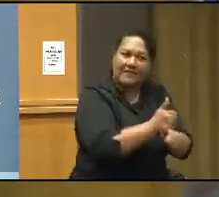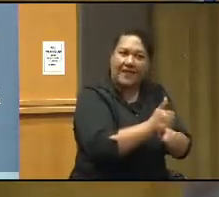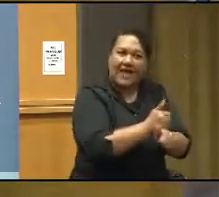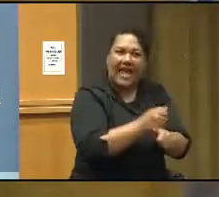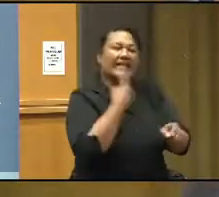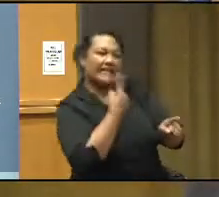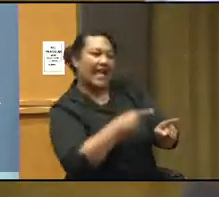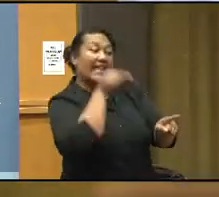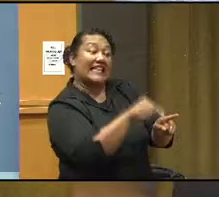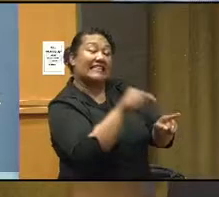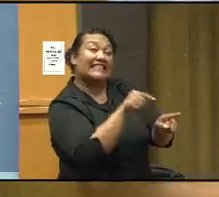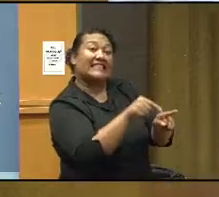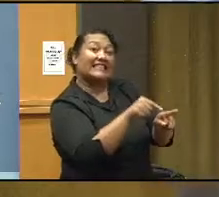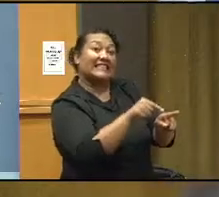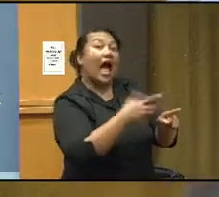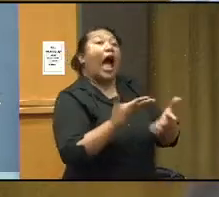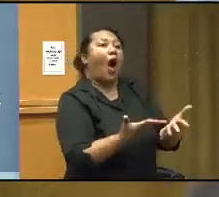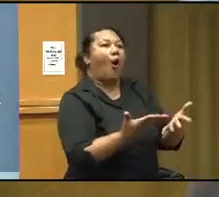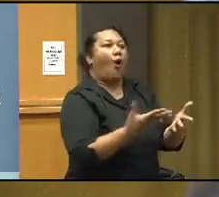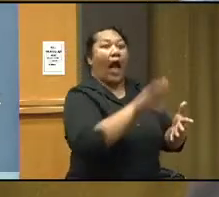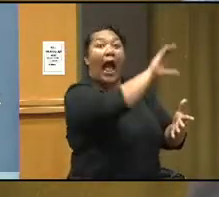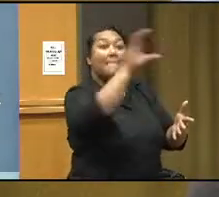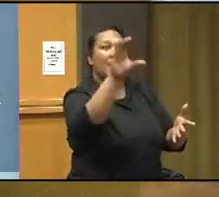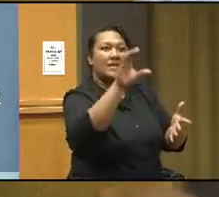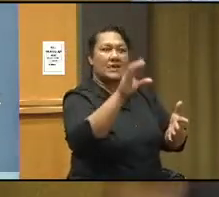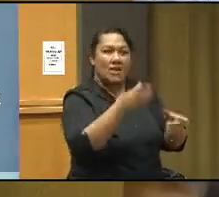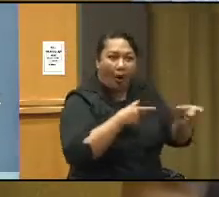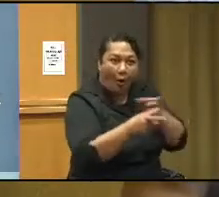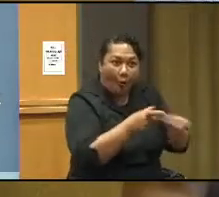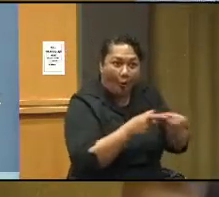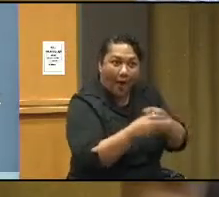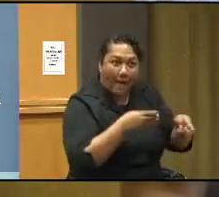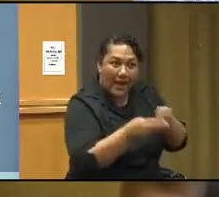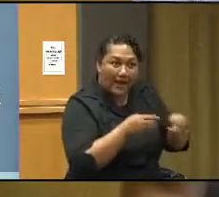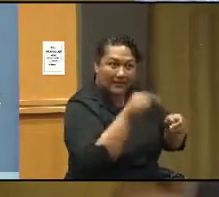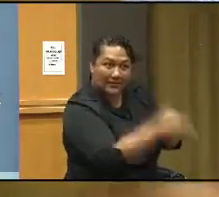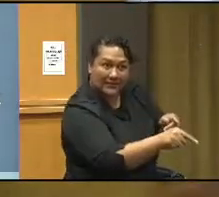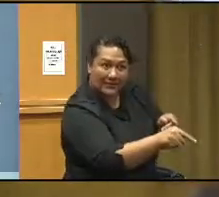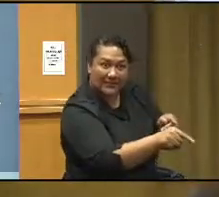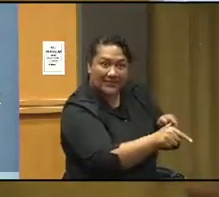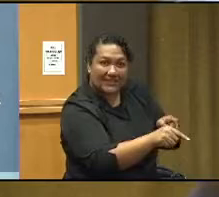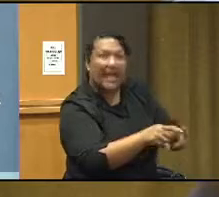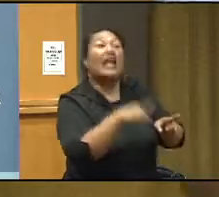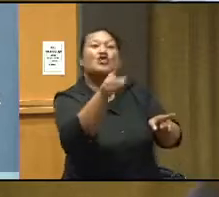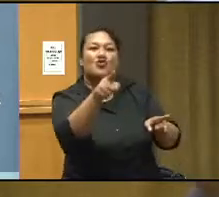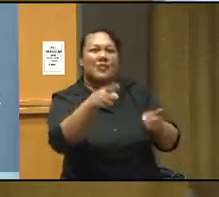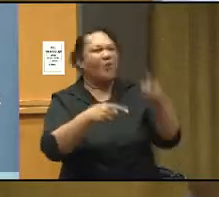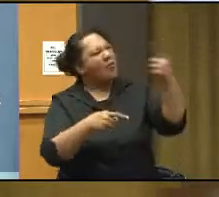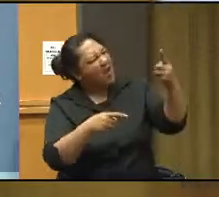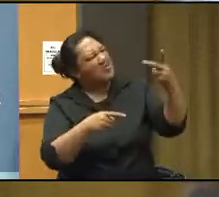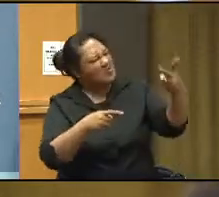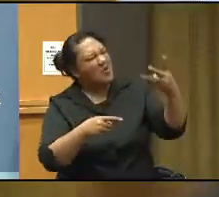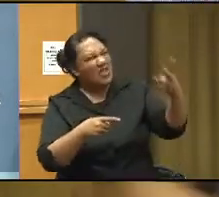this is the sort of how the company is running. Now apply which theory you might apply to that case. It could be one theory, 3 theories,